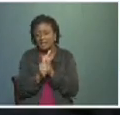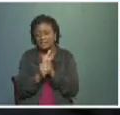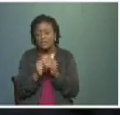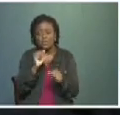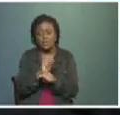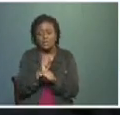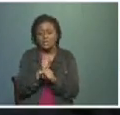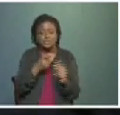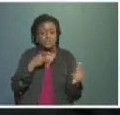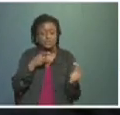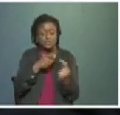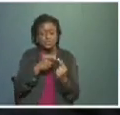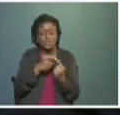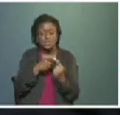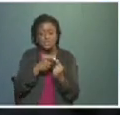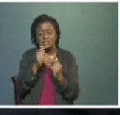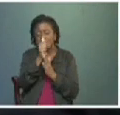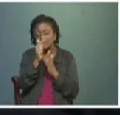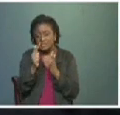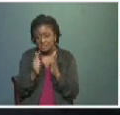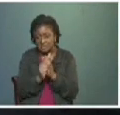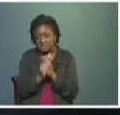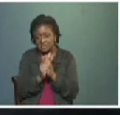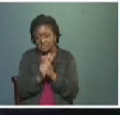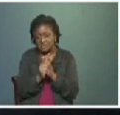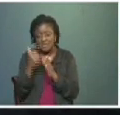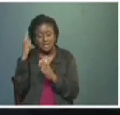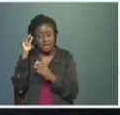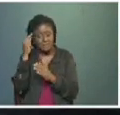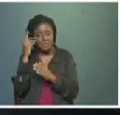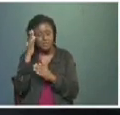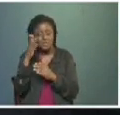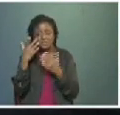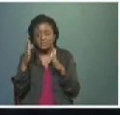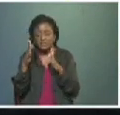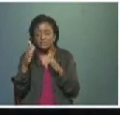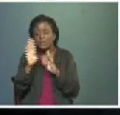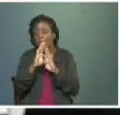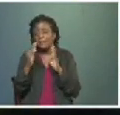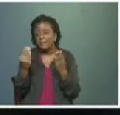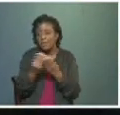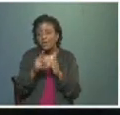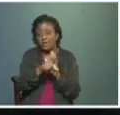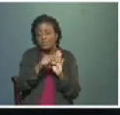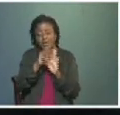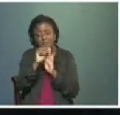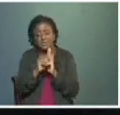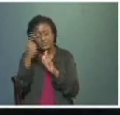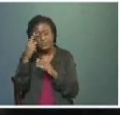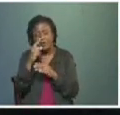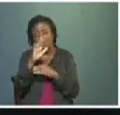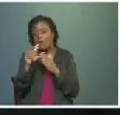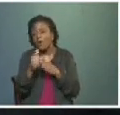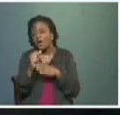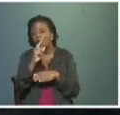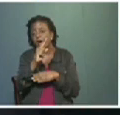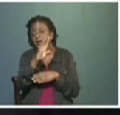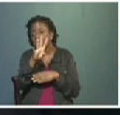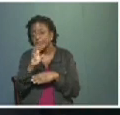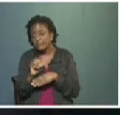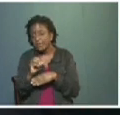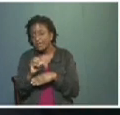agenda and policy priorities, the government will be completing board appointments for all 140 boards by next week,